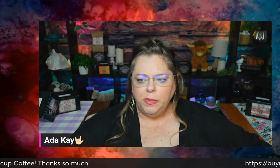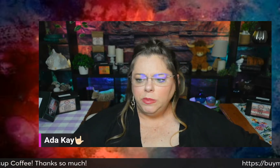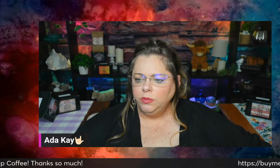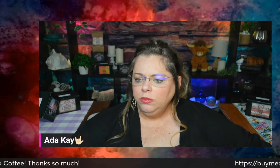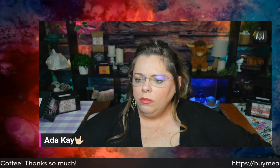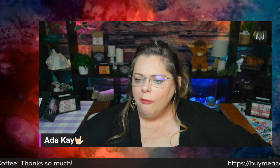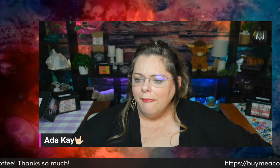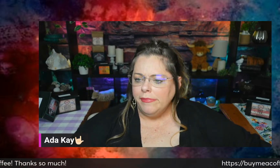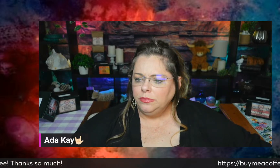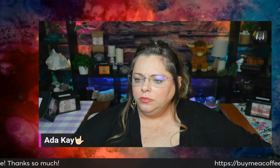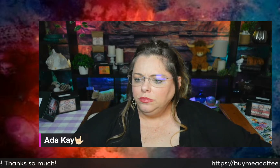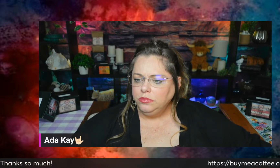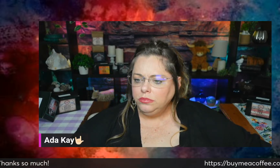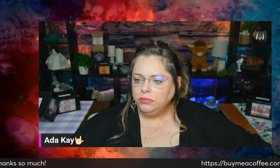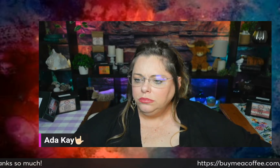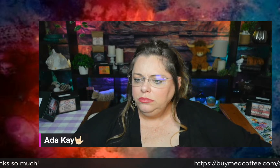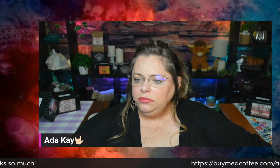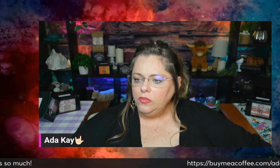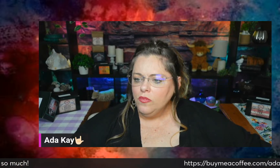that.